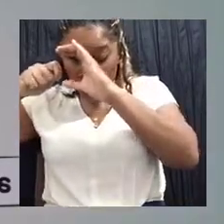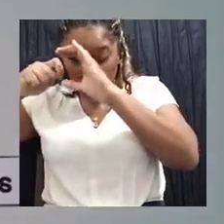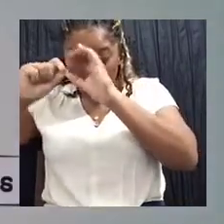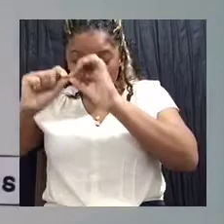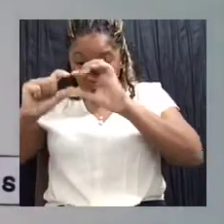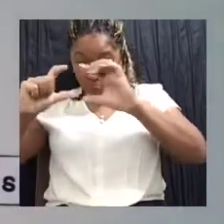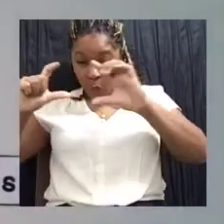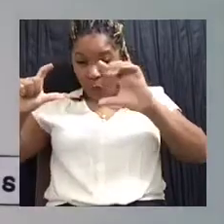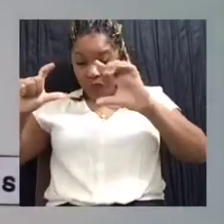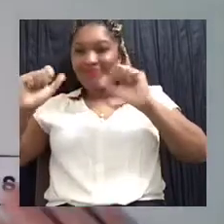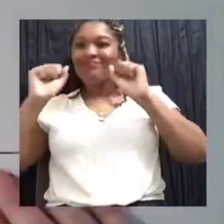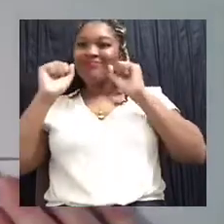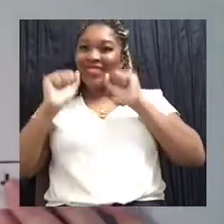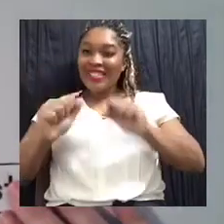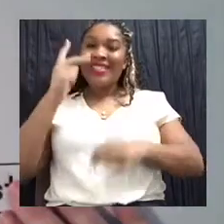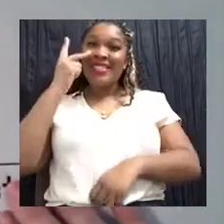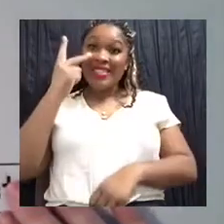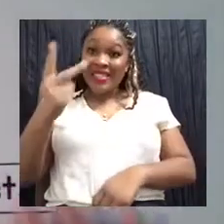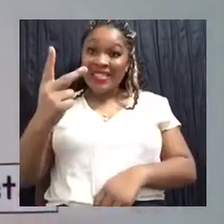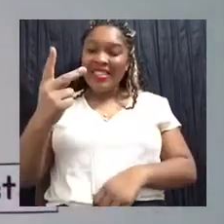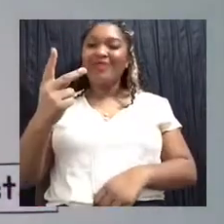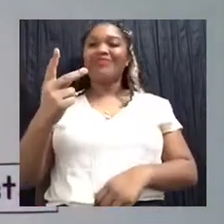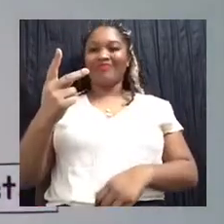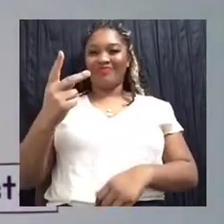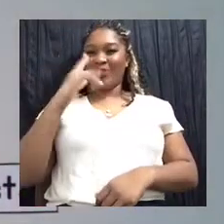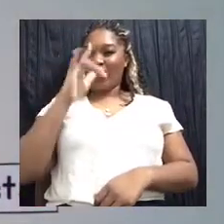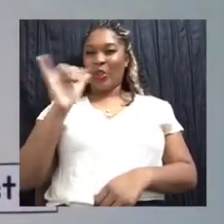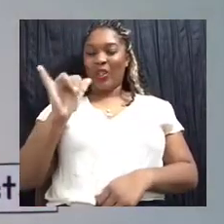closely, this is what we would see.